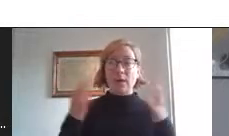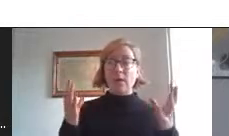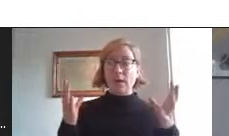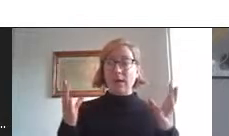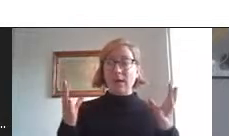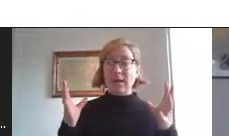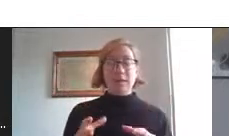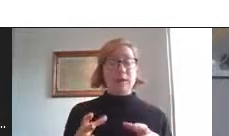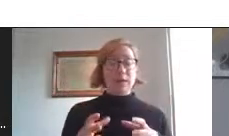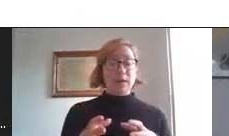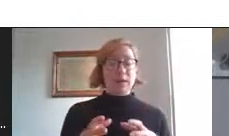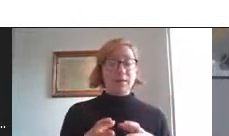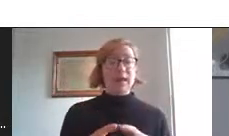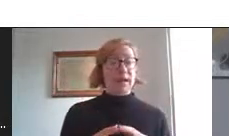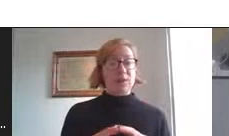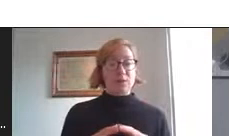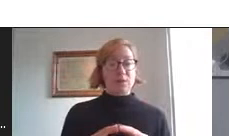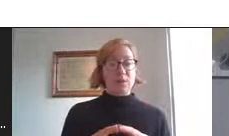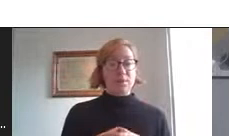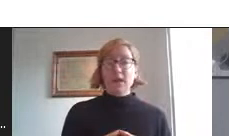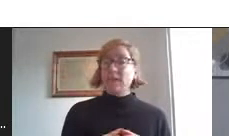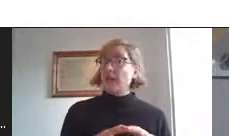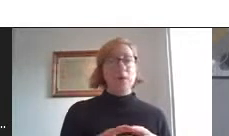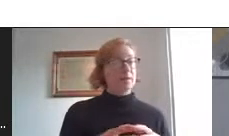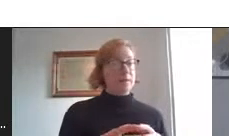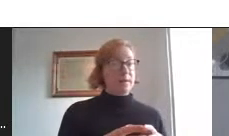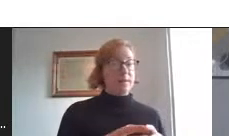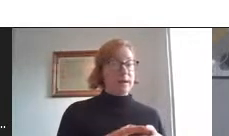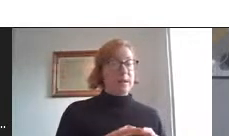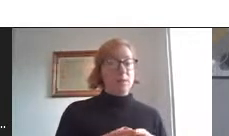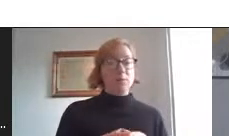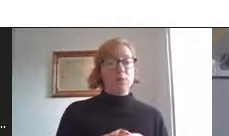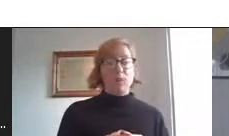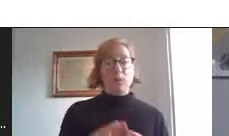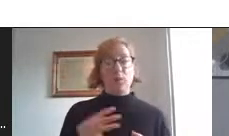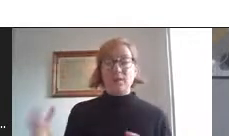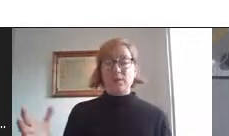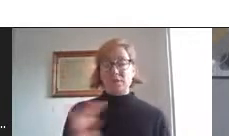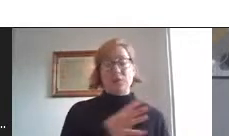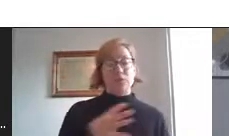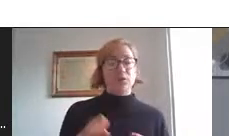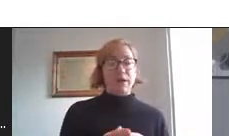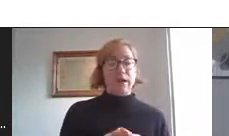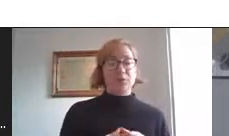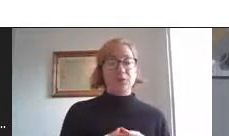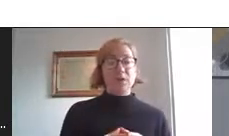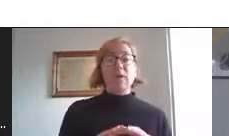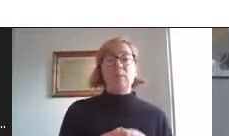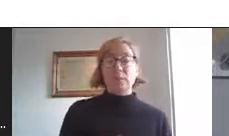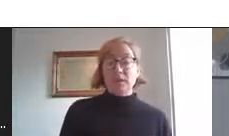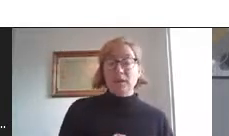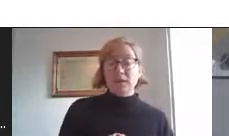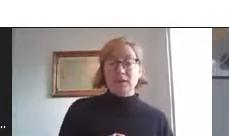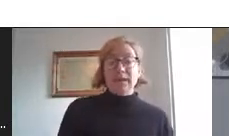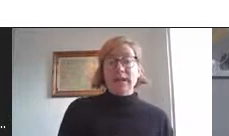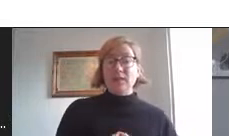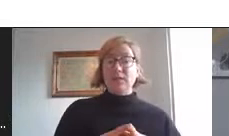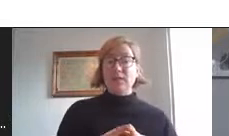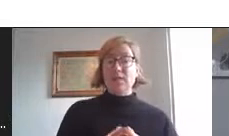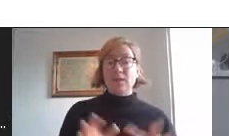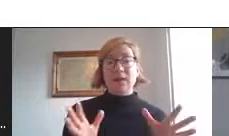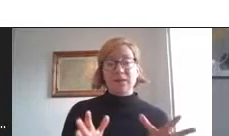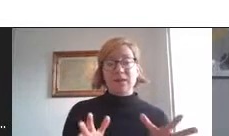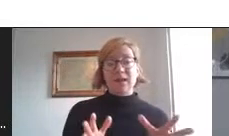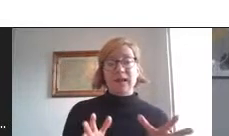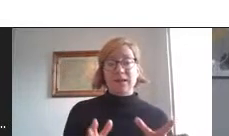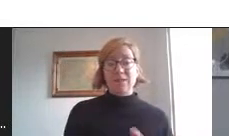where in their classroom they won't speak to anyone when all the other children are around, but if